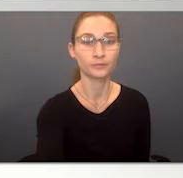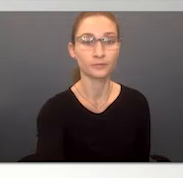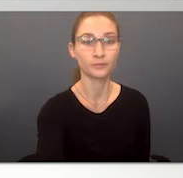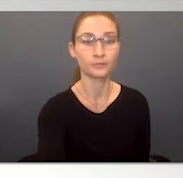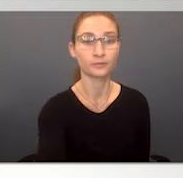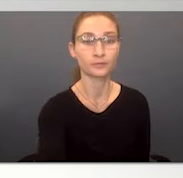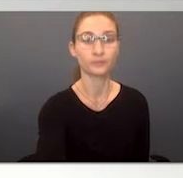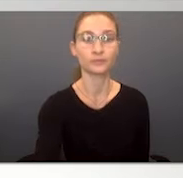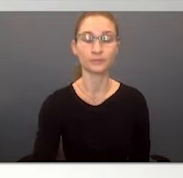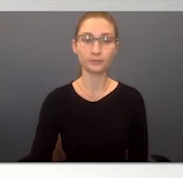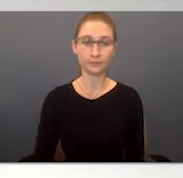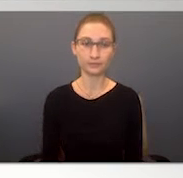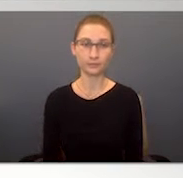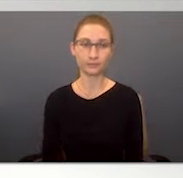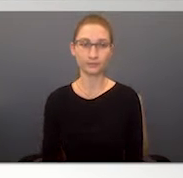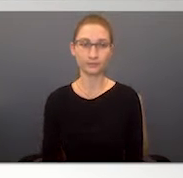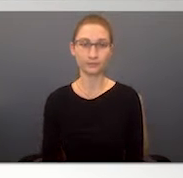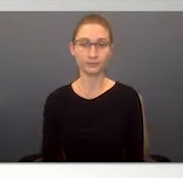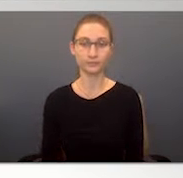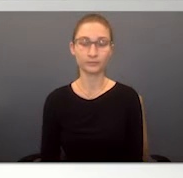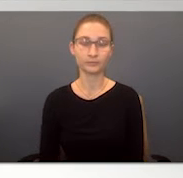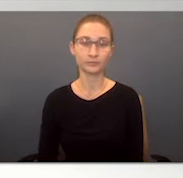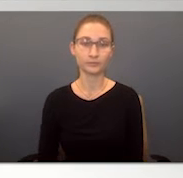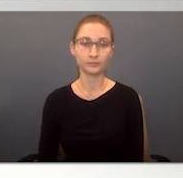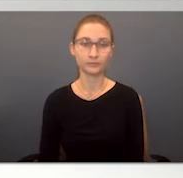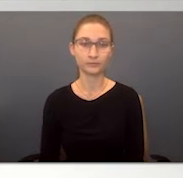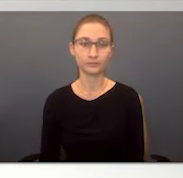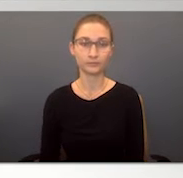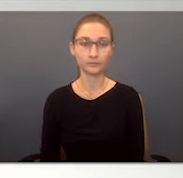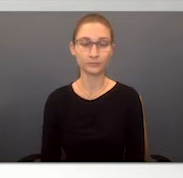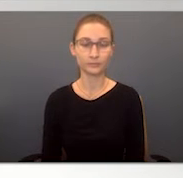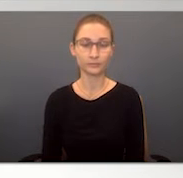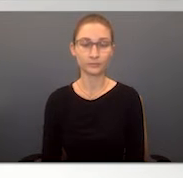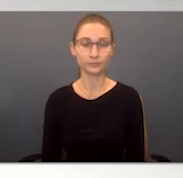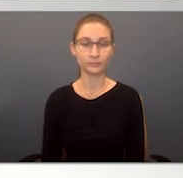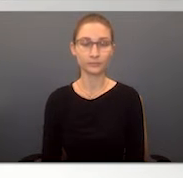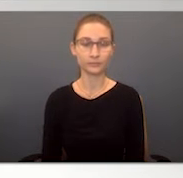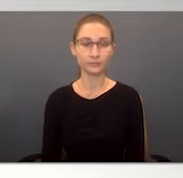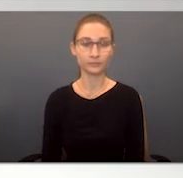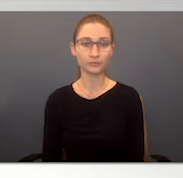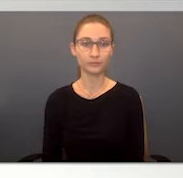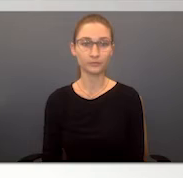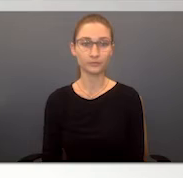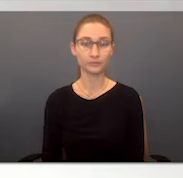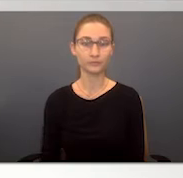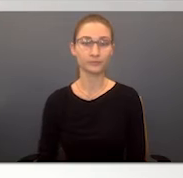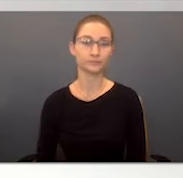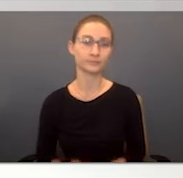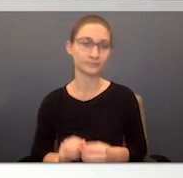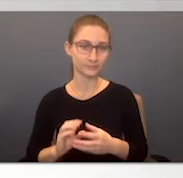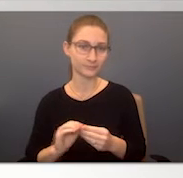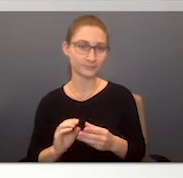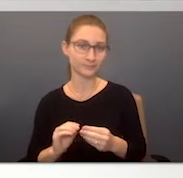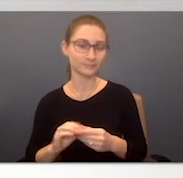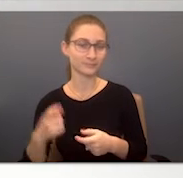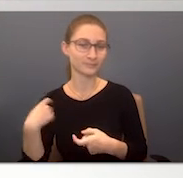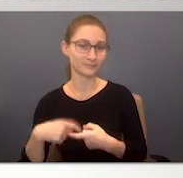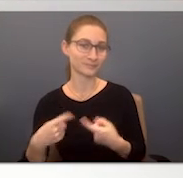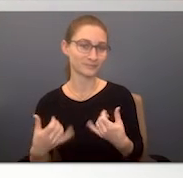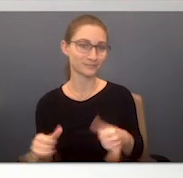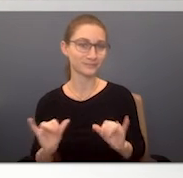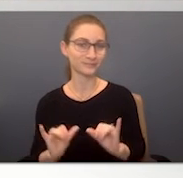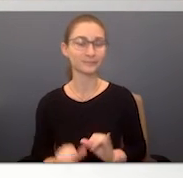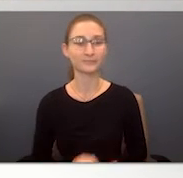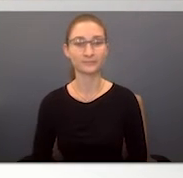Normalmente tengo 2 horas distintas. Pero I'm going to start in English. My name is Christine Rudd. I'm with Rudd